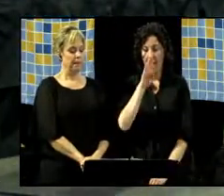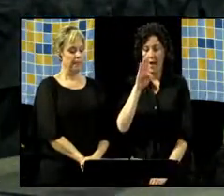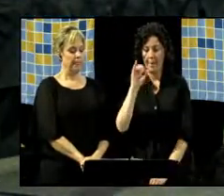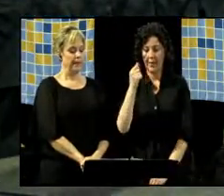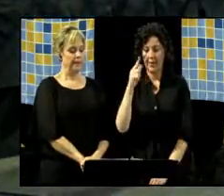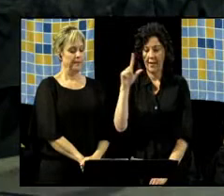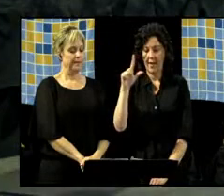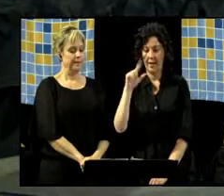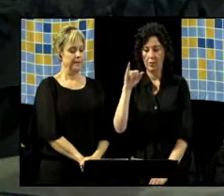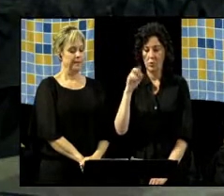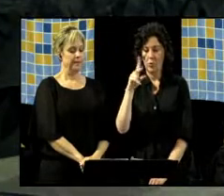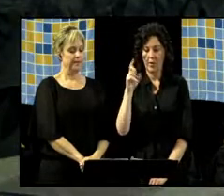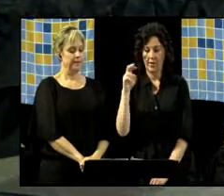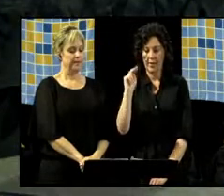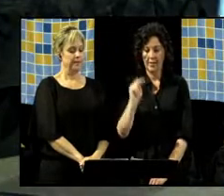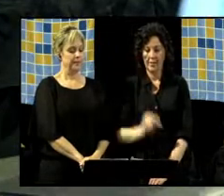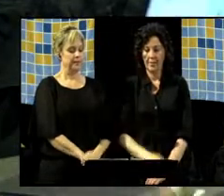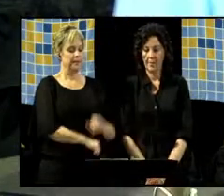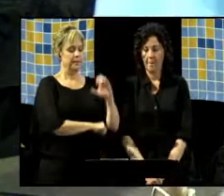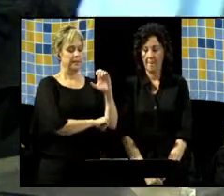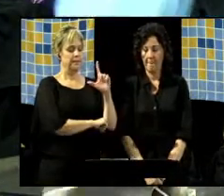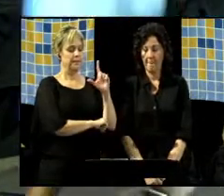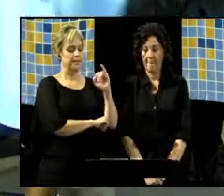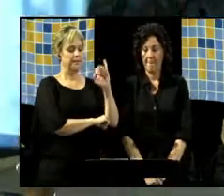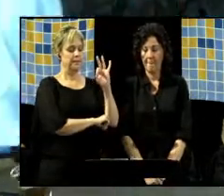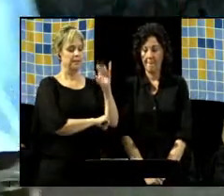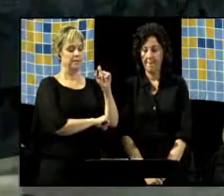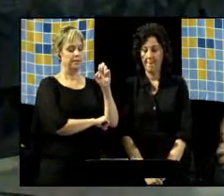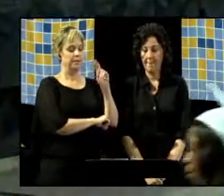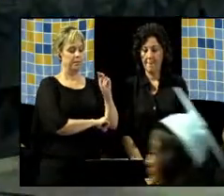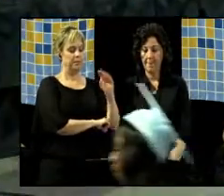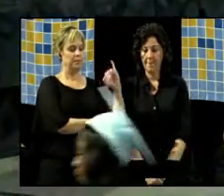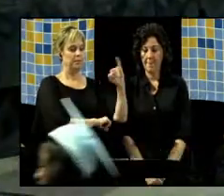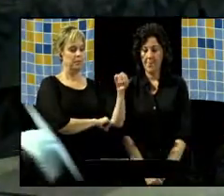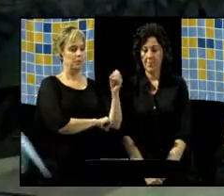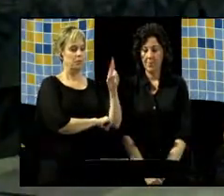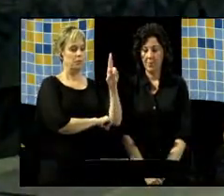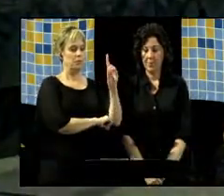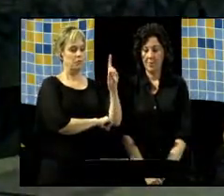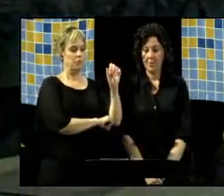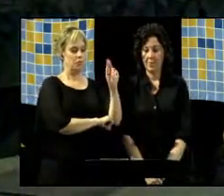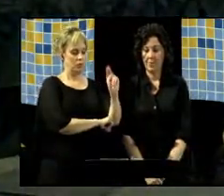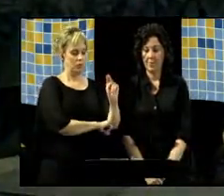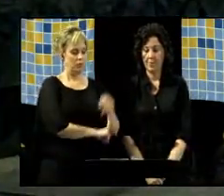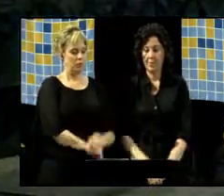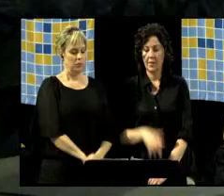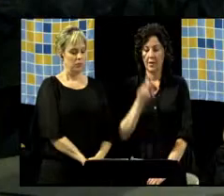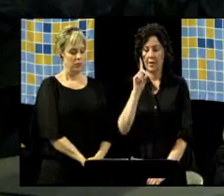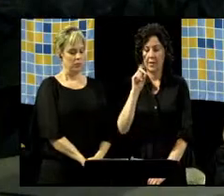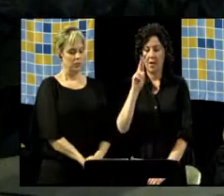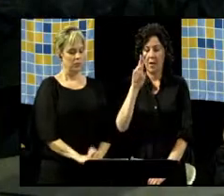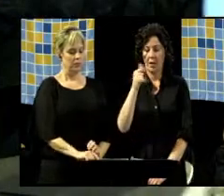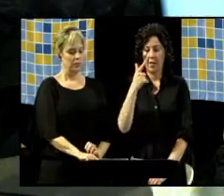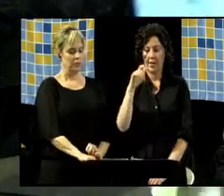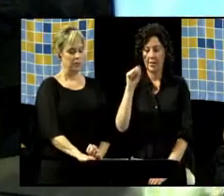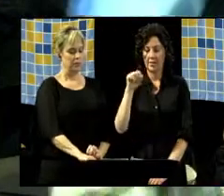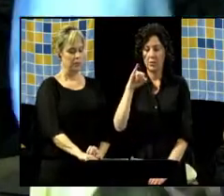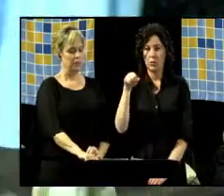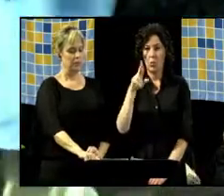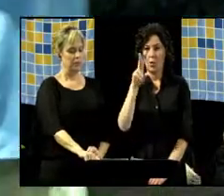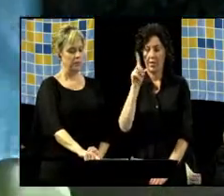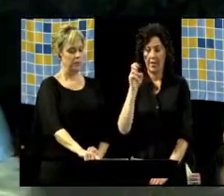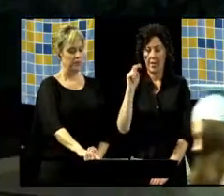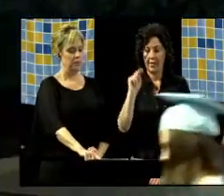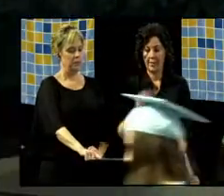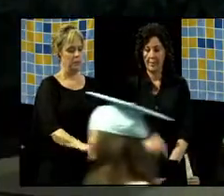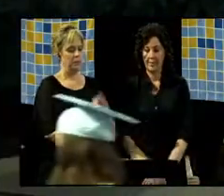Abigail Faith Jordan. Clifton Bryce Jordan. Douglas James Jordan.